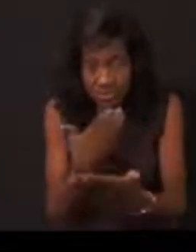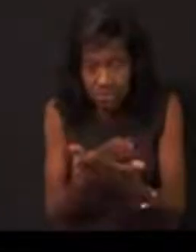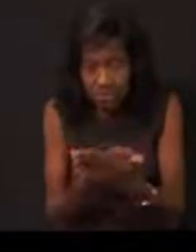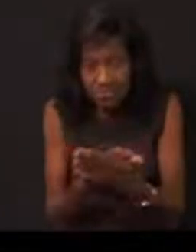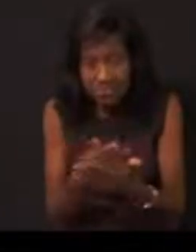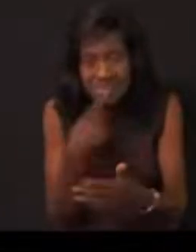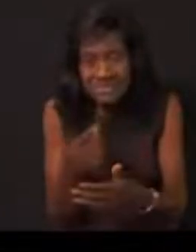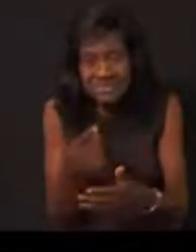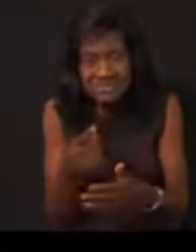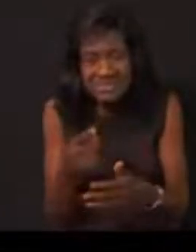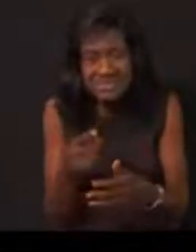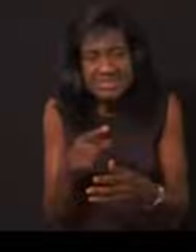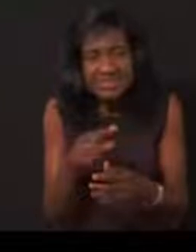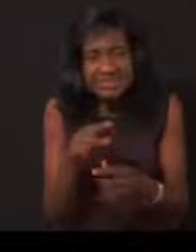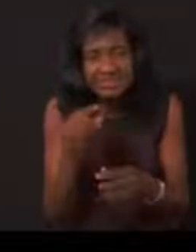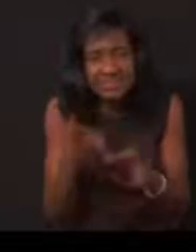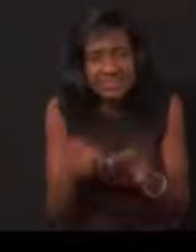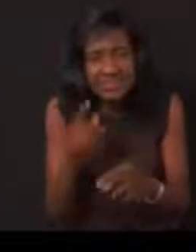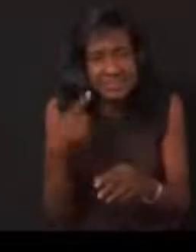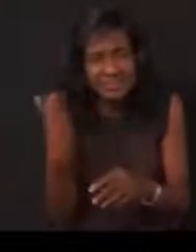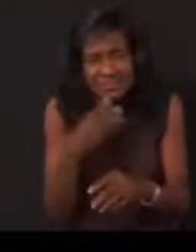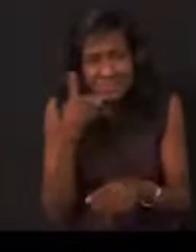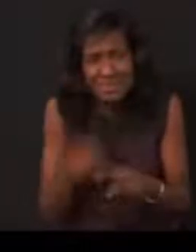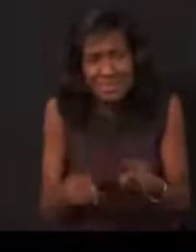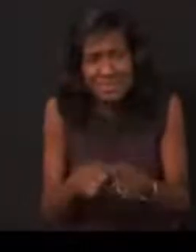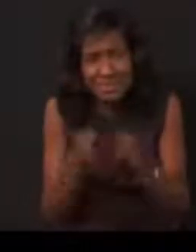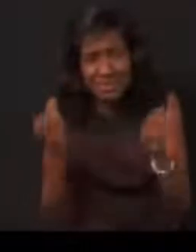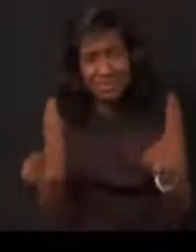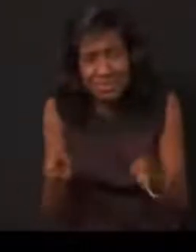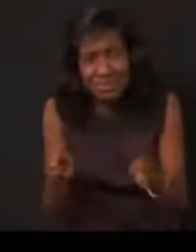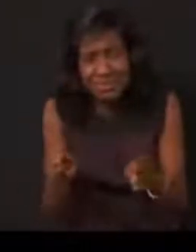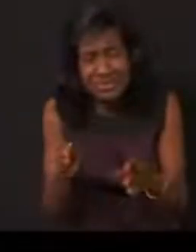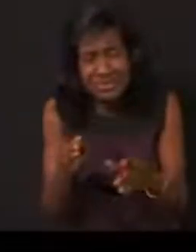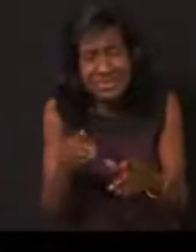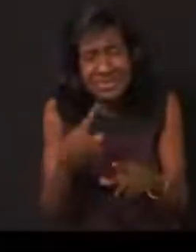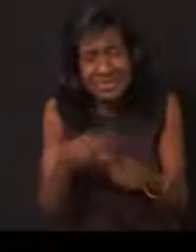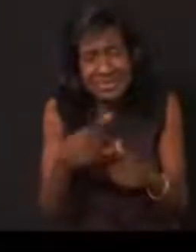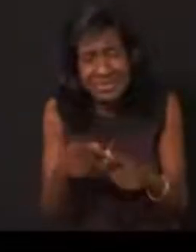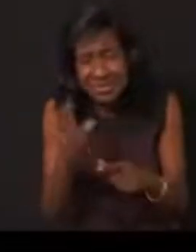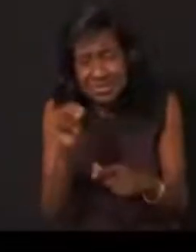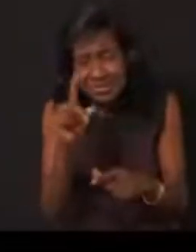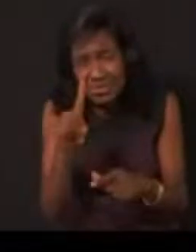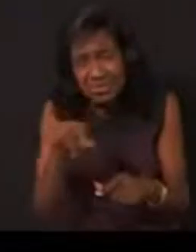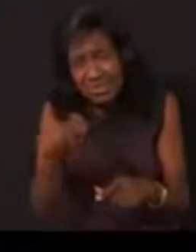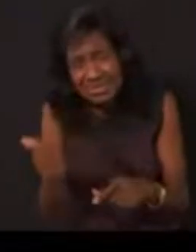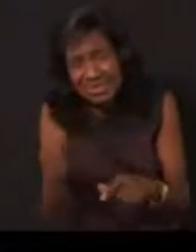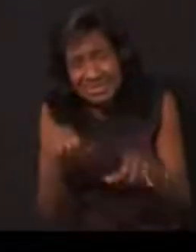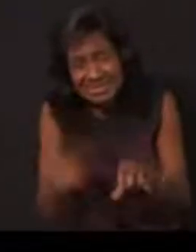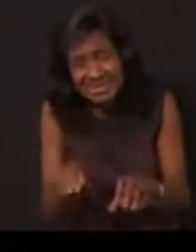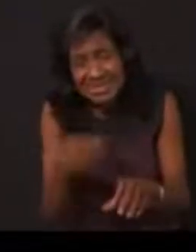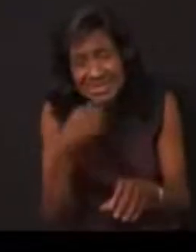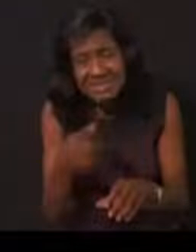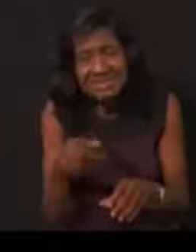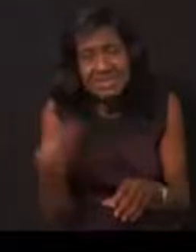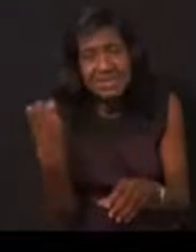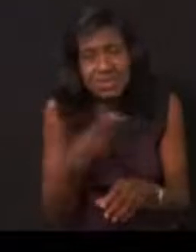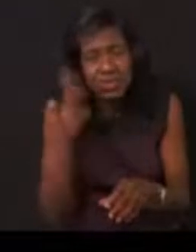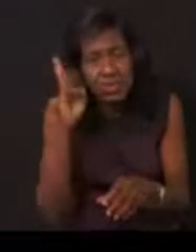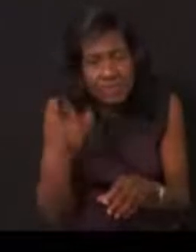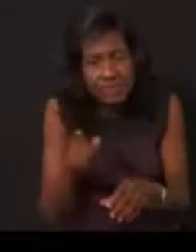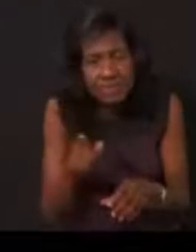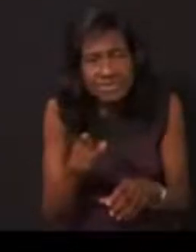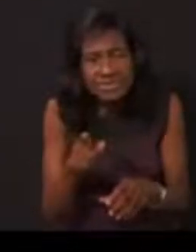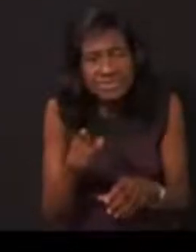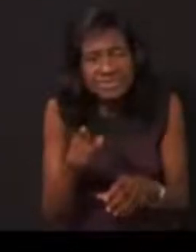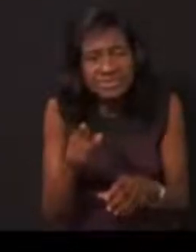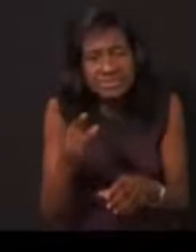up in the coming weeks, nobody can. Let's move forward confidently with the knowledge we have learnt, important lessons from the